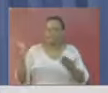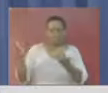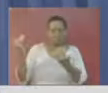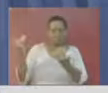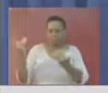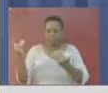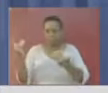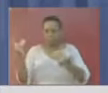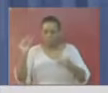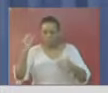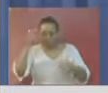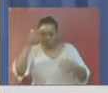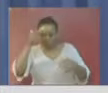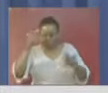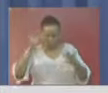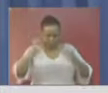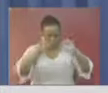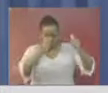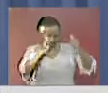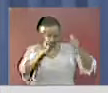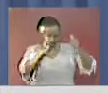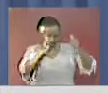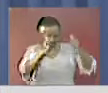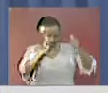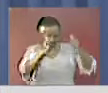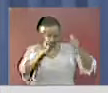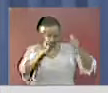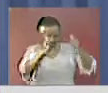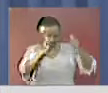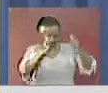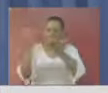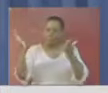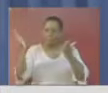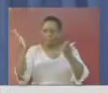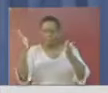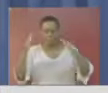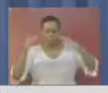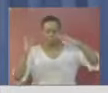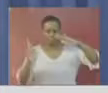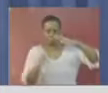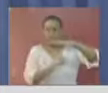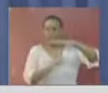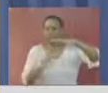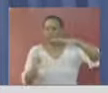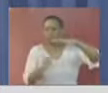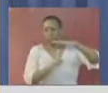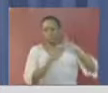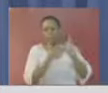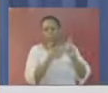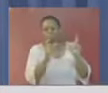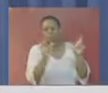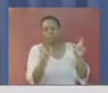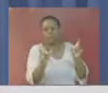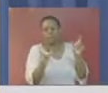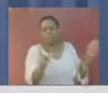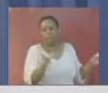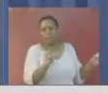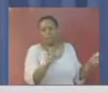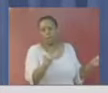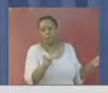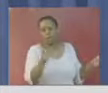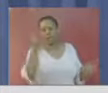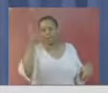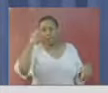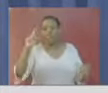where the state covers the cost, or state-supervised quarantine facilities for the next 7 days. We will